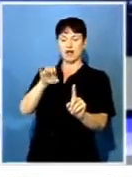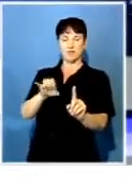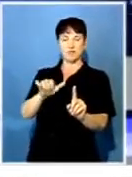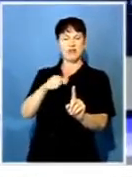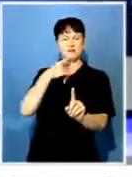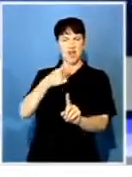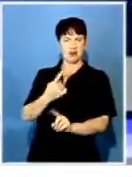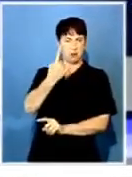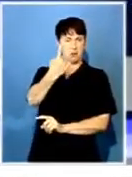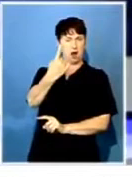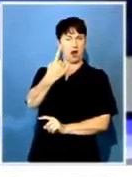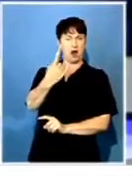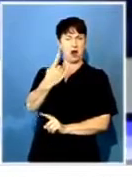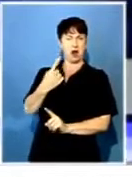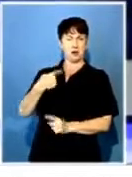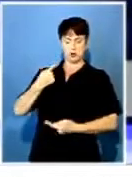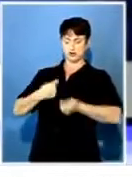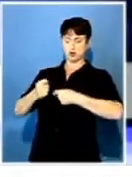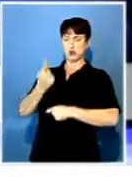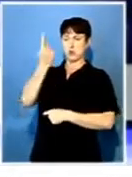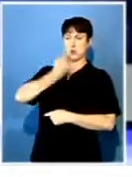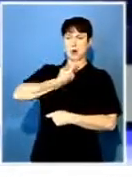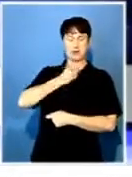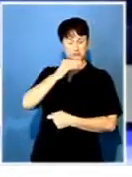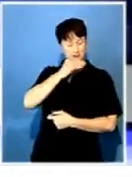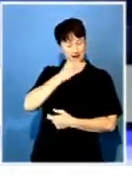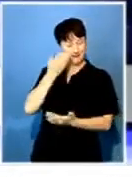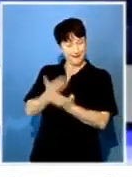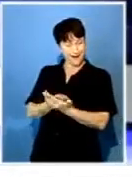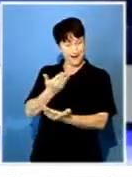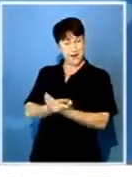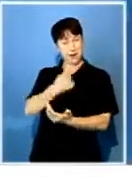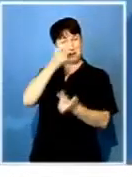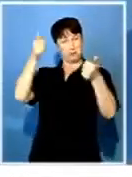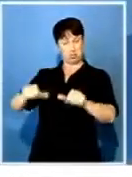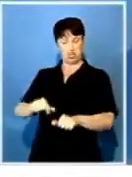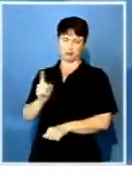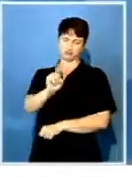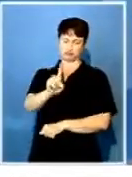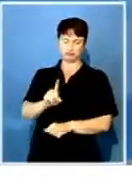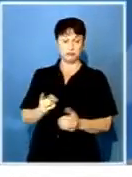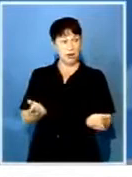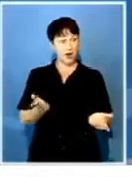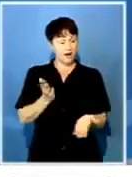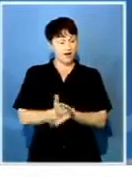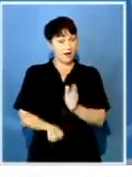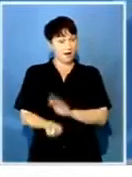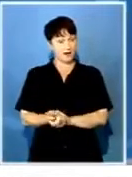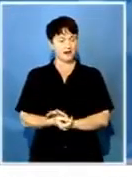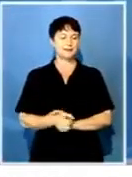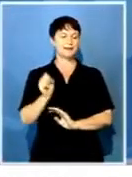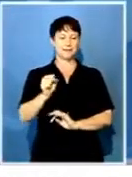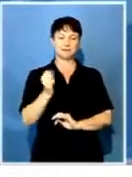downgrade. He was wrong. Does this suggest he has not allayed those fears? Interestingly, he cited what happened when